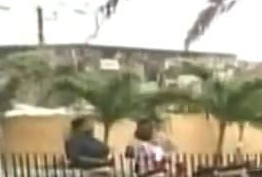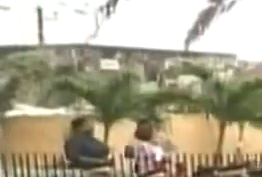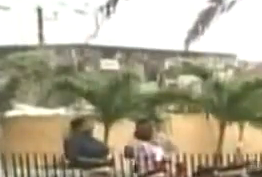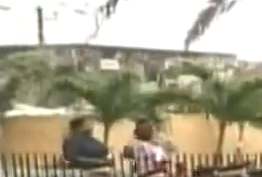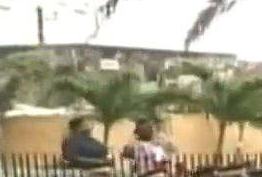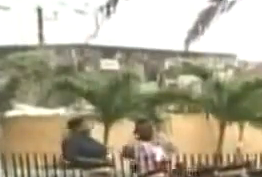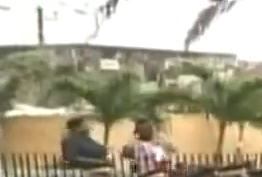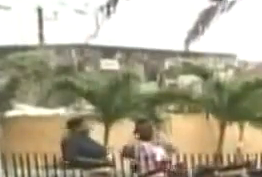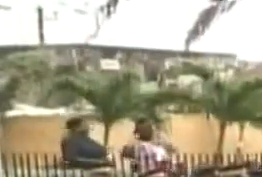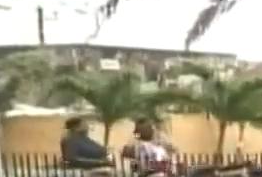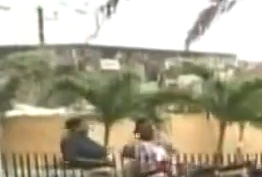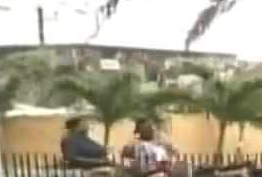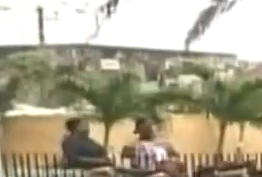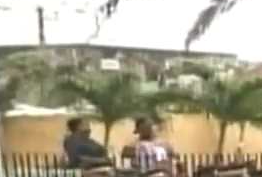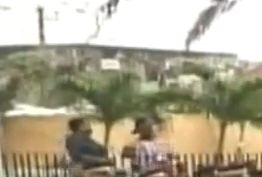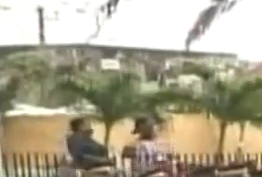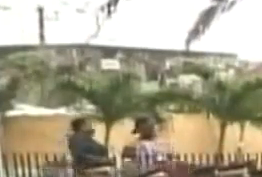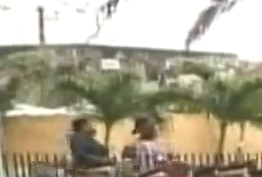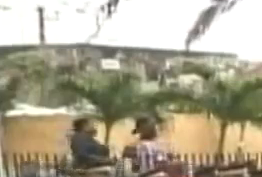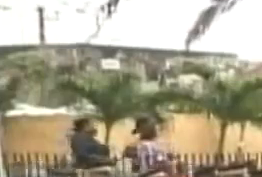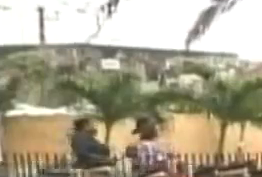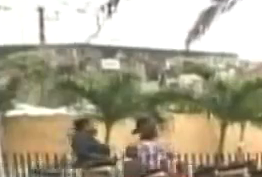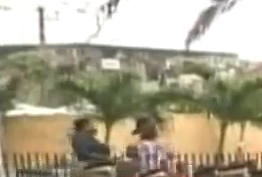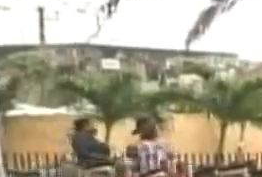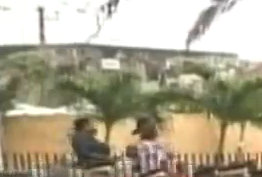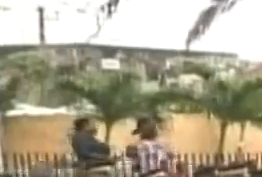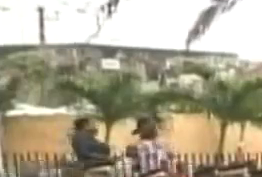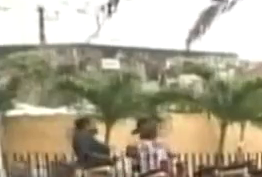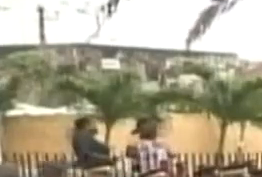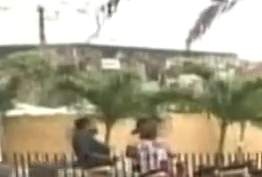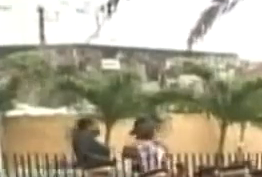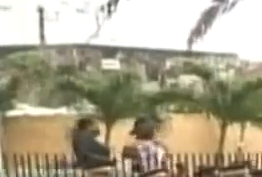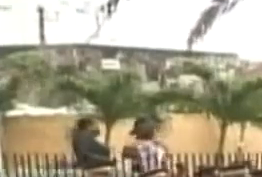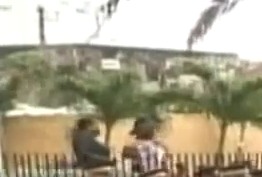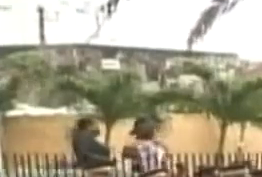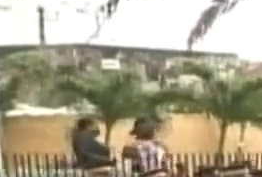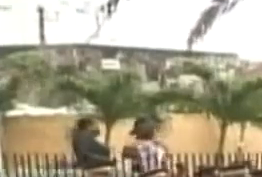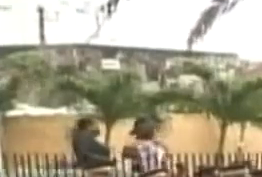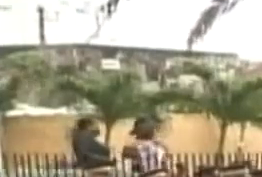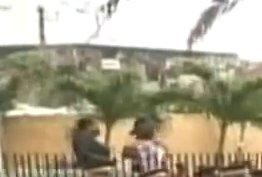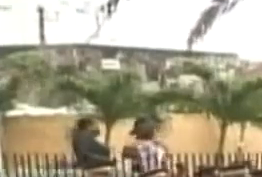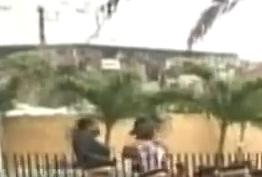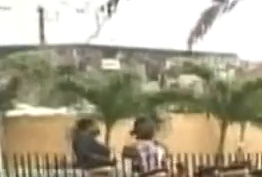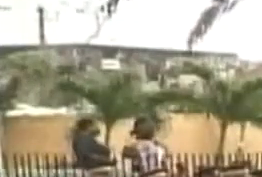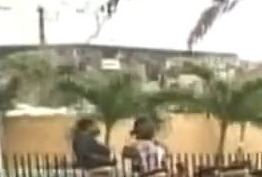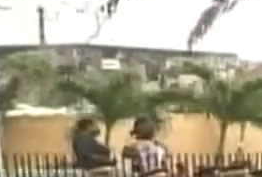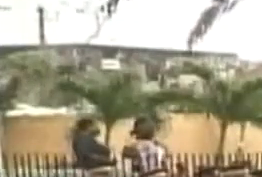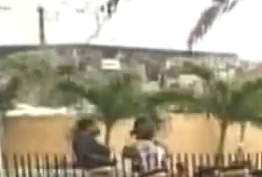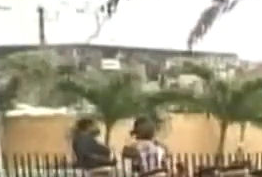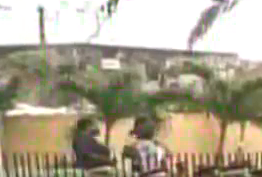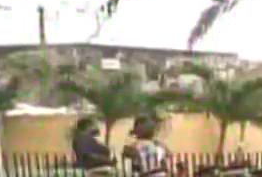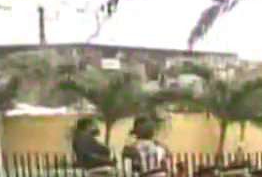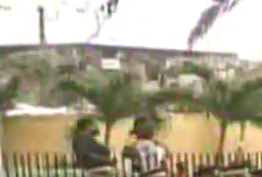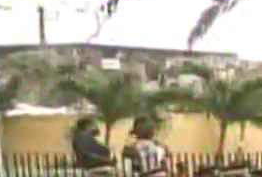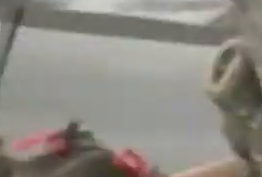social expenditure. Now, we're just giving projections. Governor General